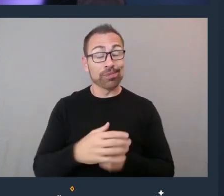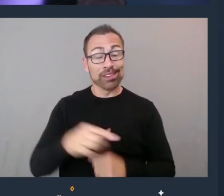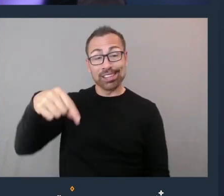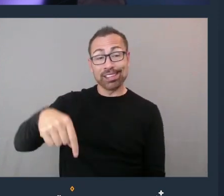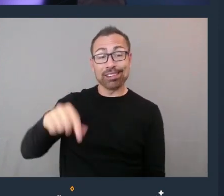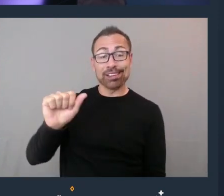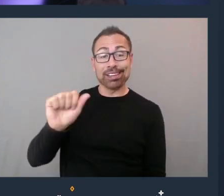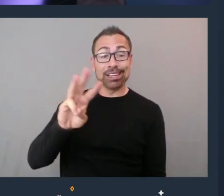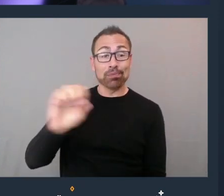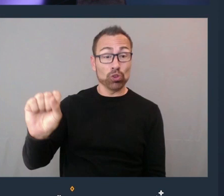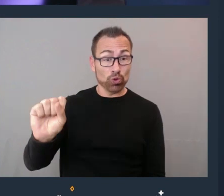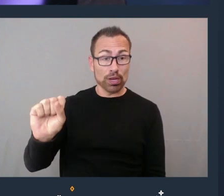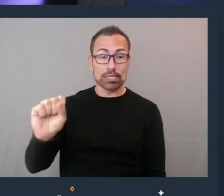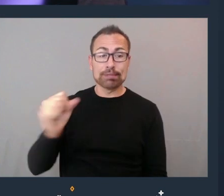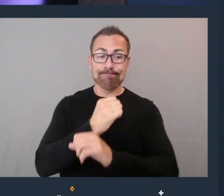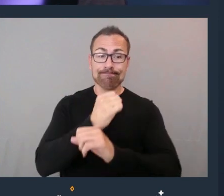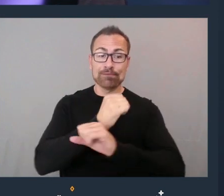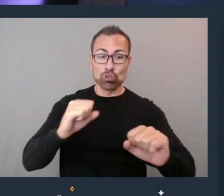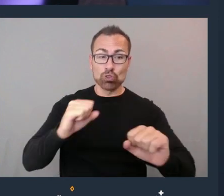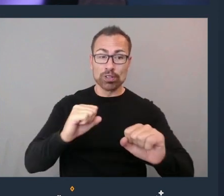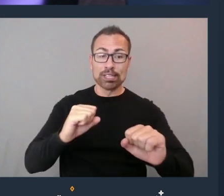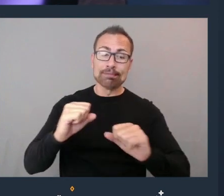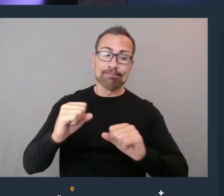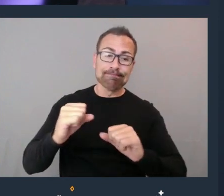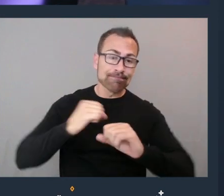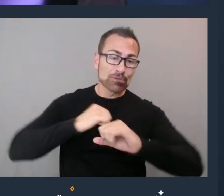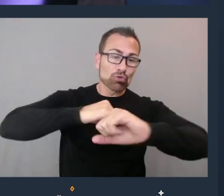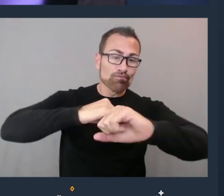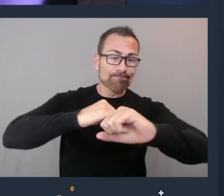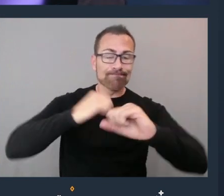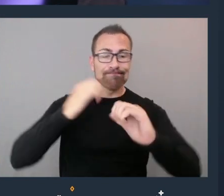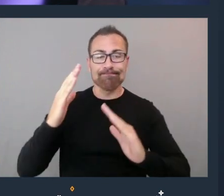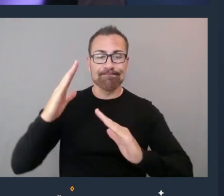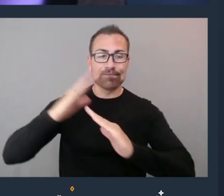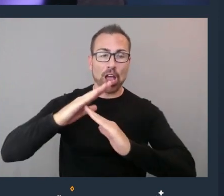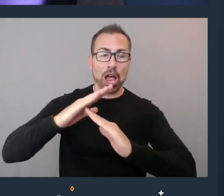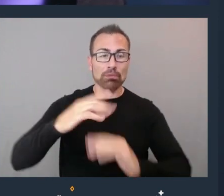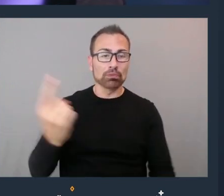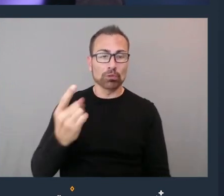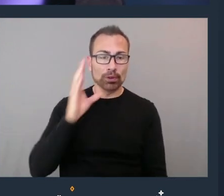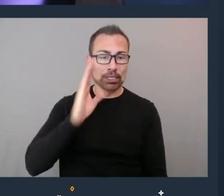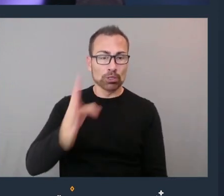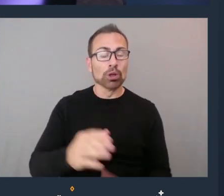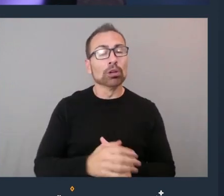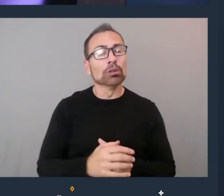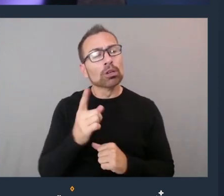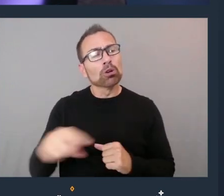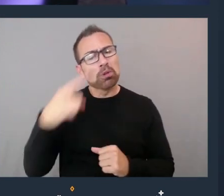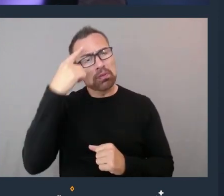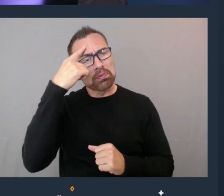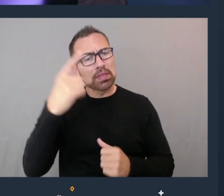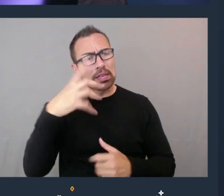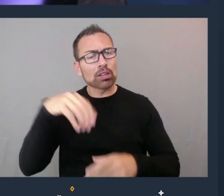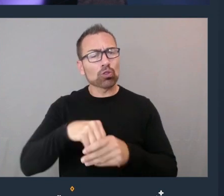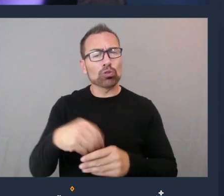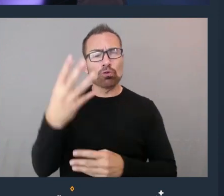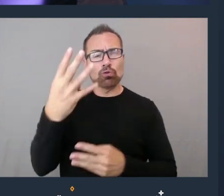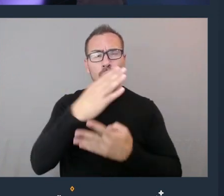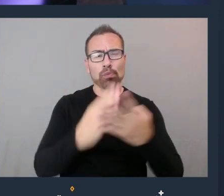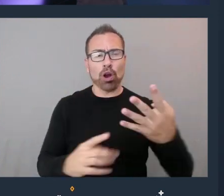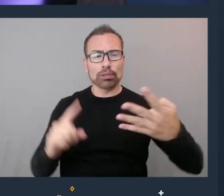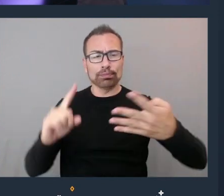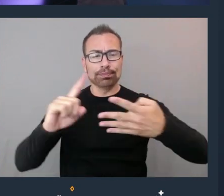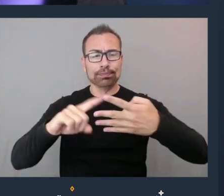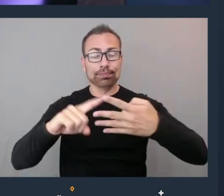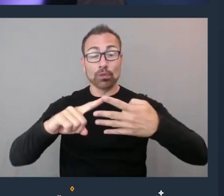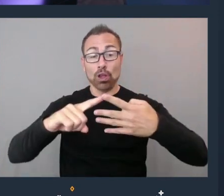it always will be. We think of data security as comprising at least four major aspects. Protecting the